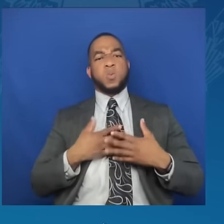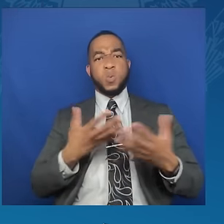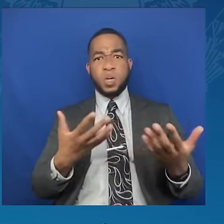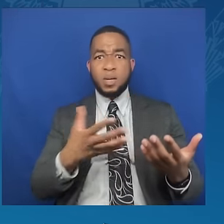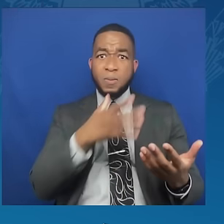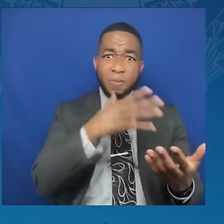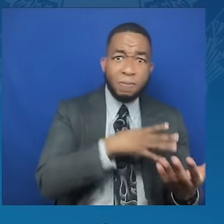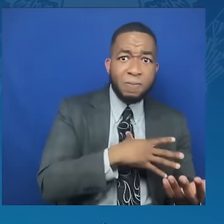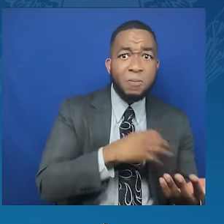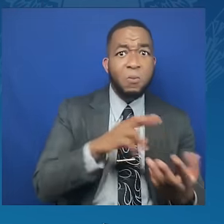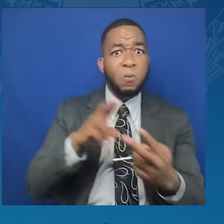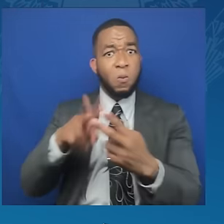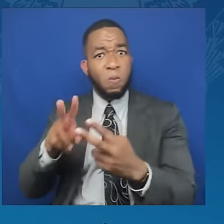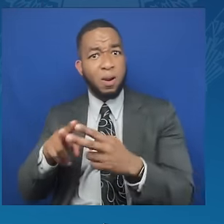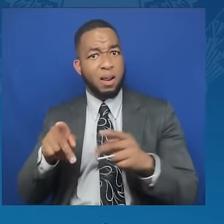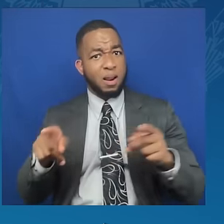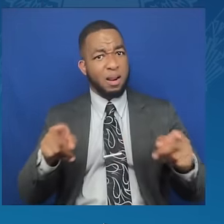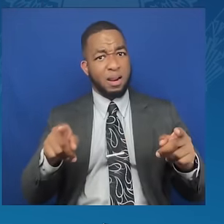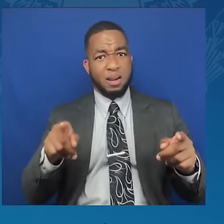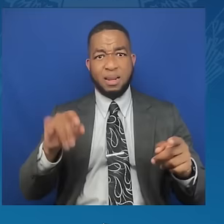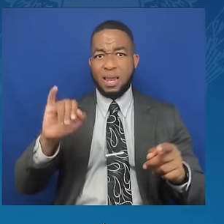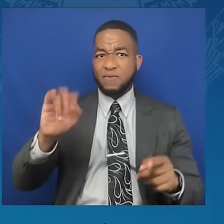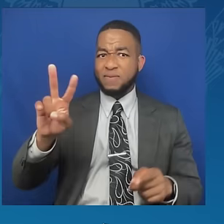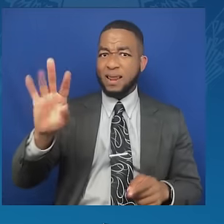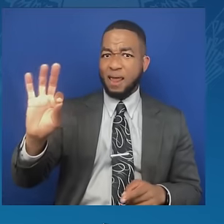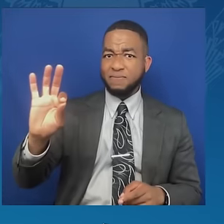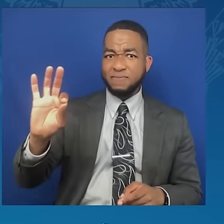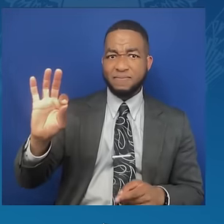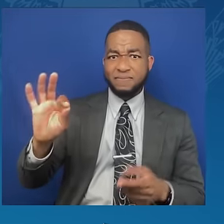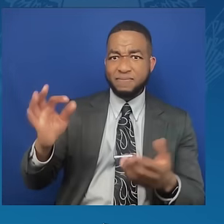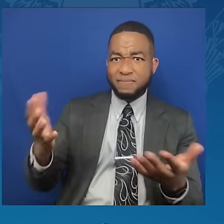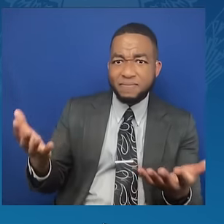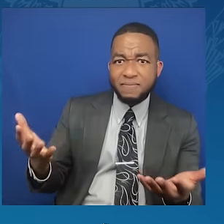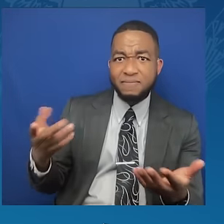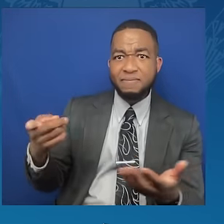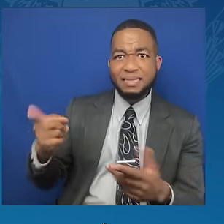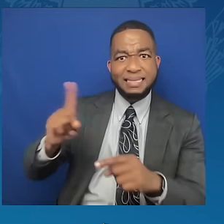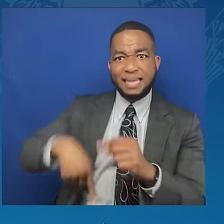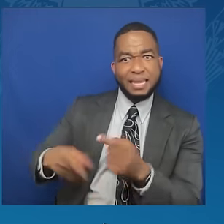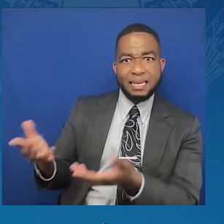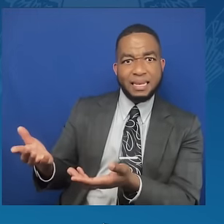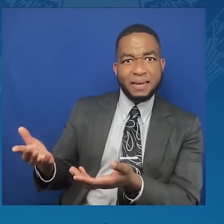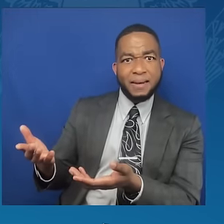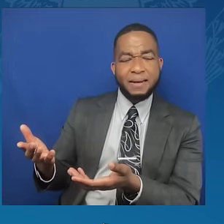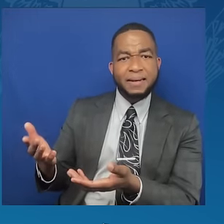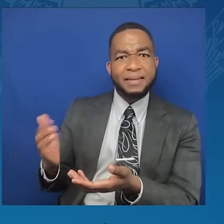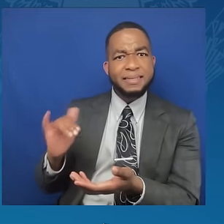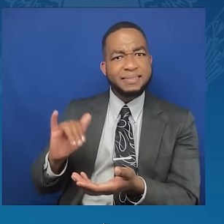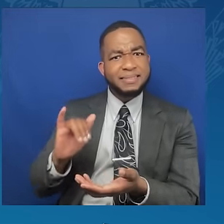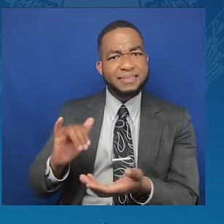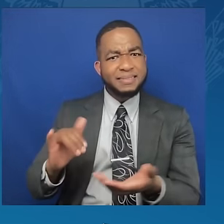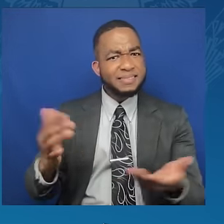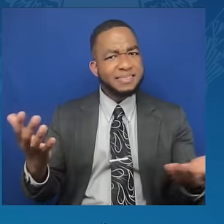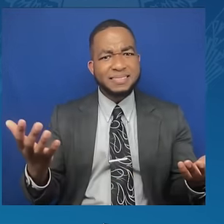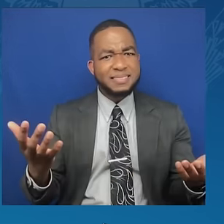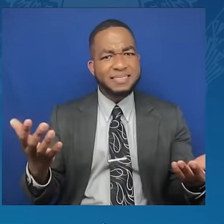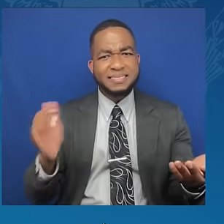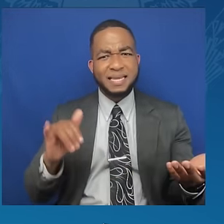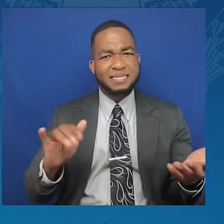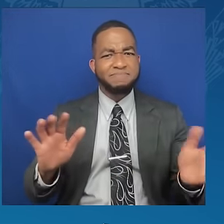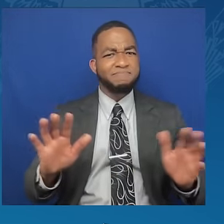child. And consider the irony. On the one hand, these extremists tell